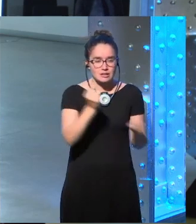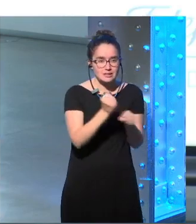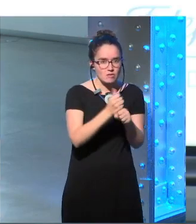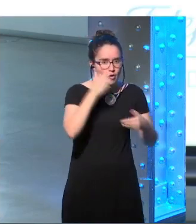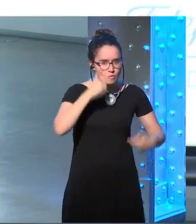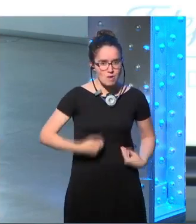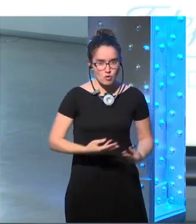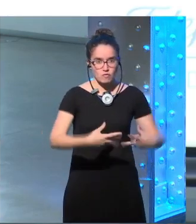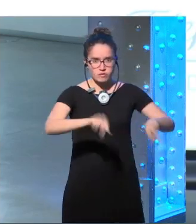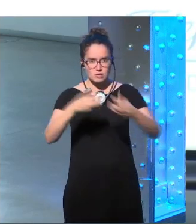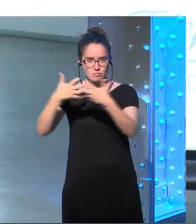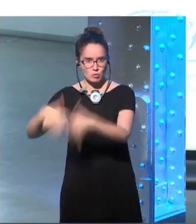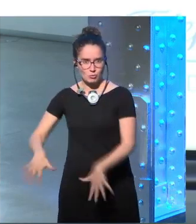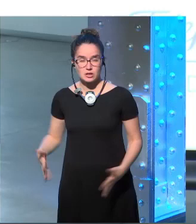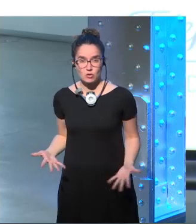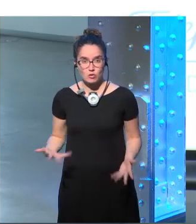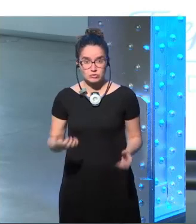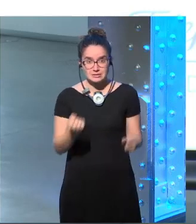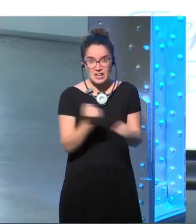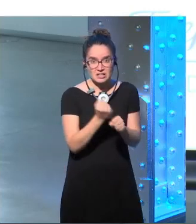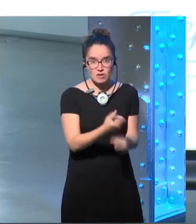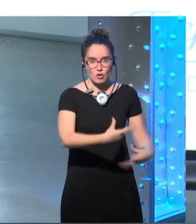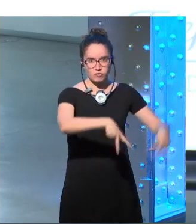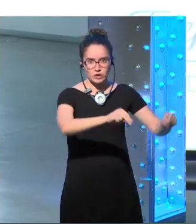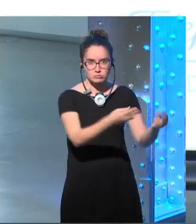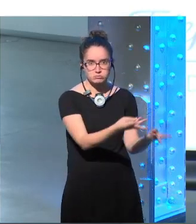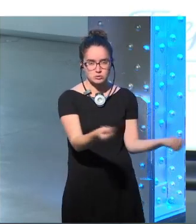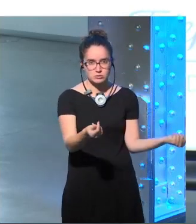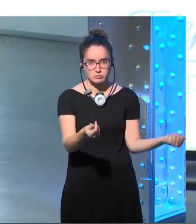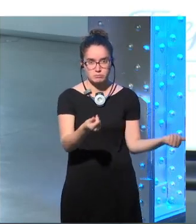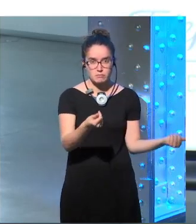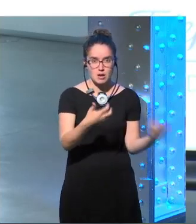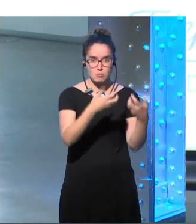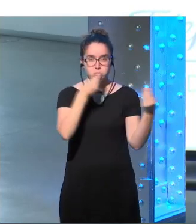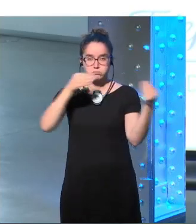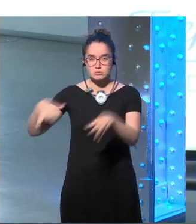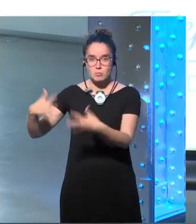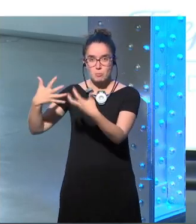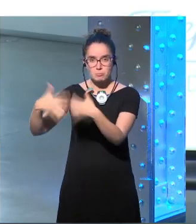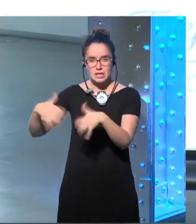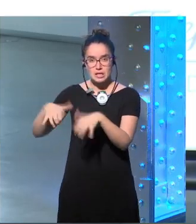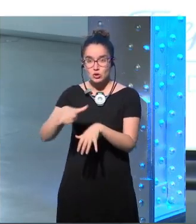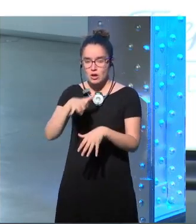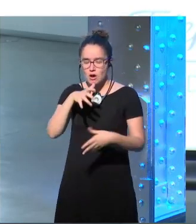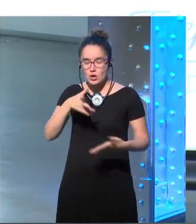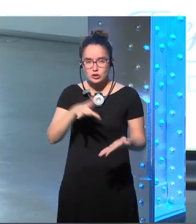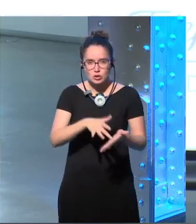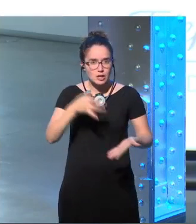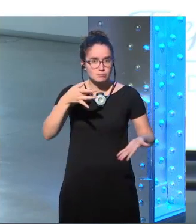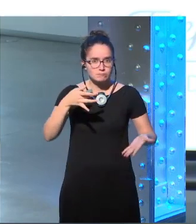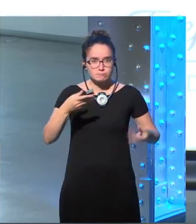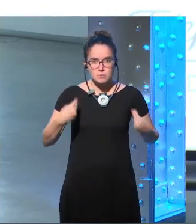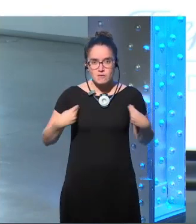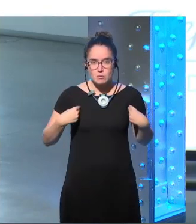I think the worries that we see now are extraordinarily similar to what they were once